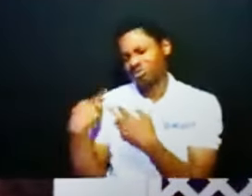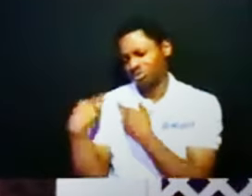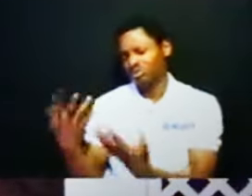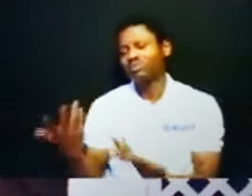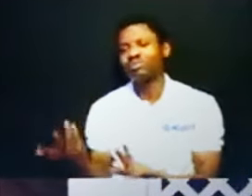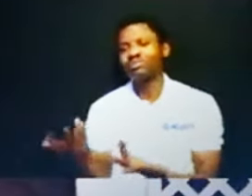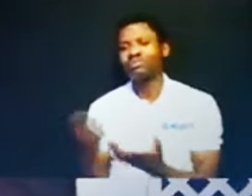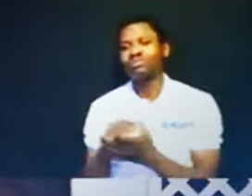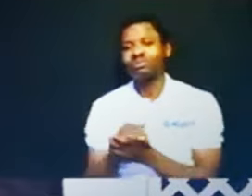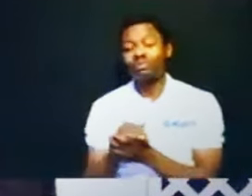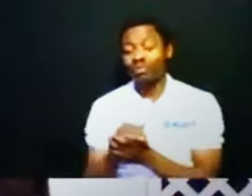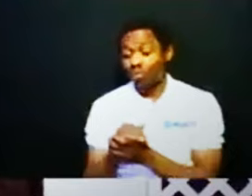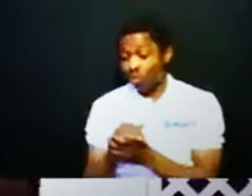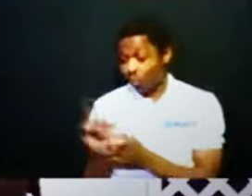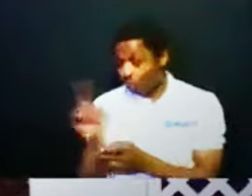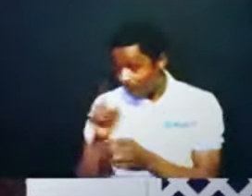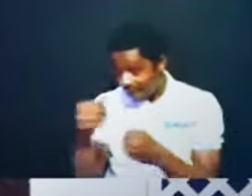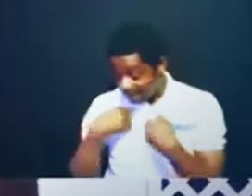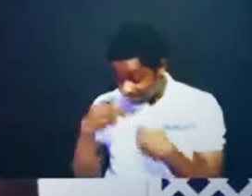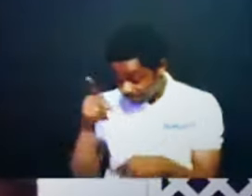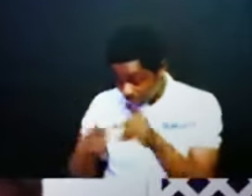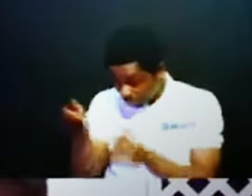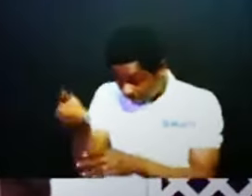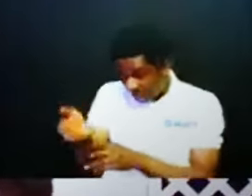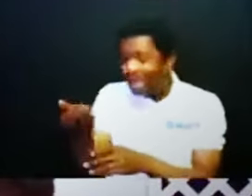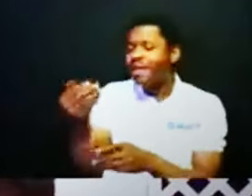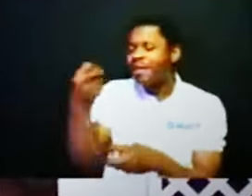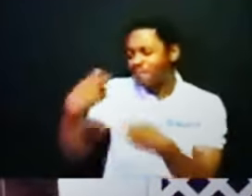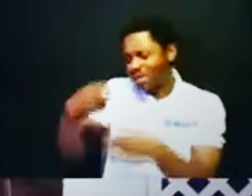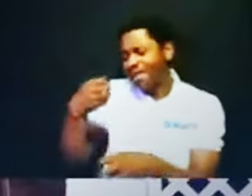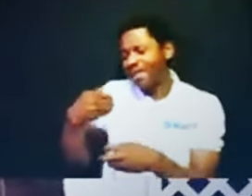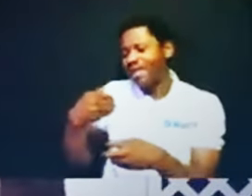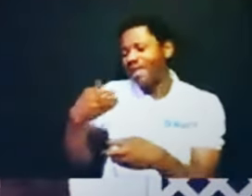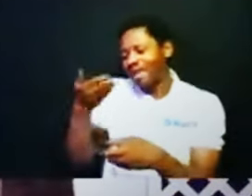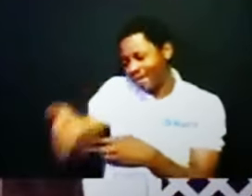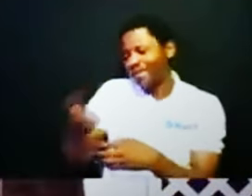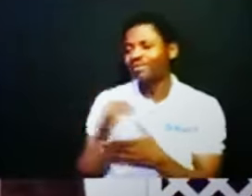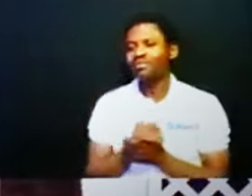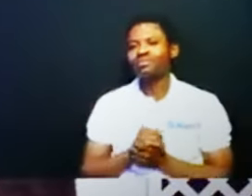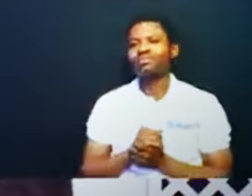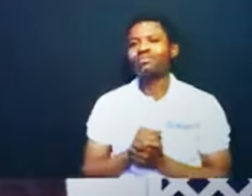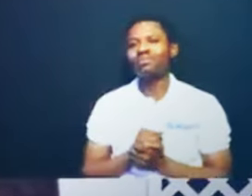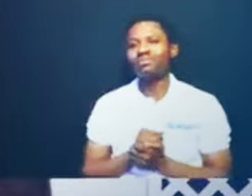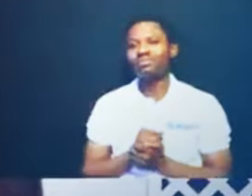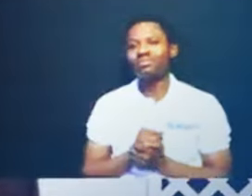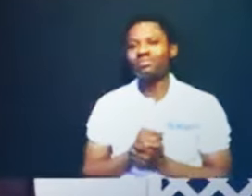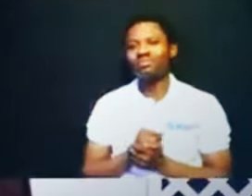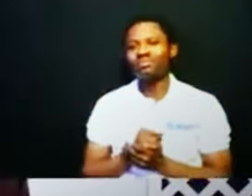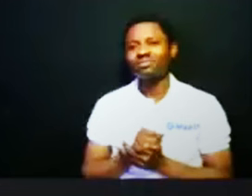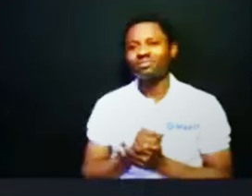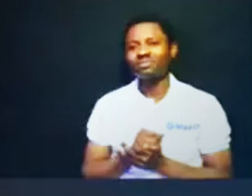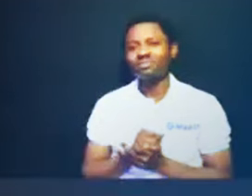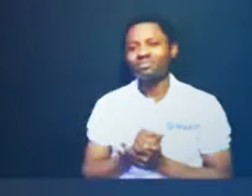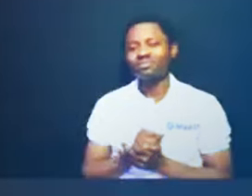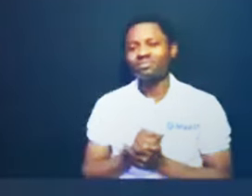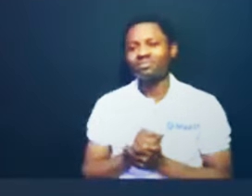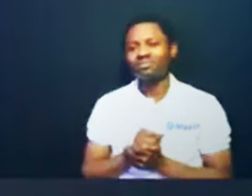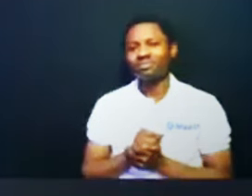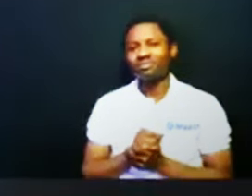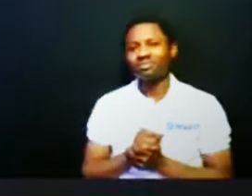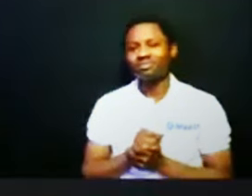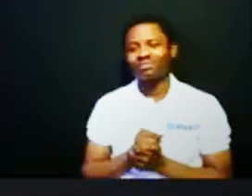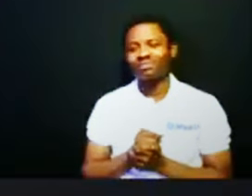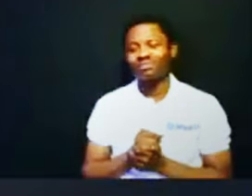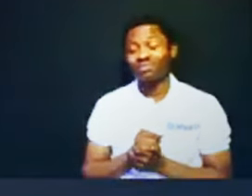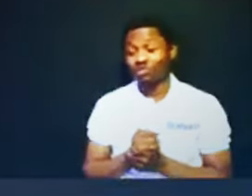And wherever there are people, there are issues. So when you marry a human being